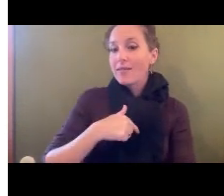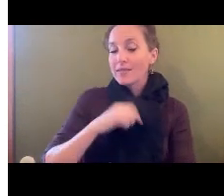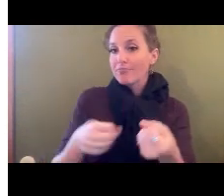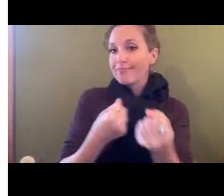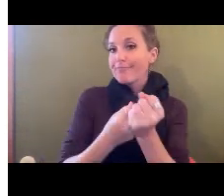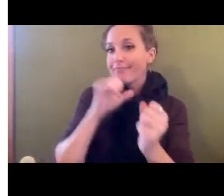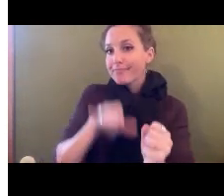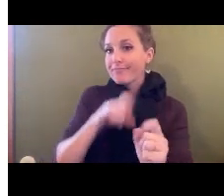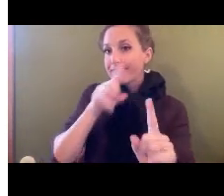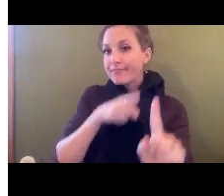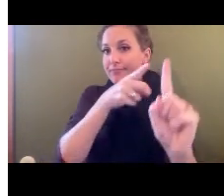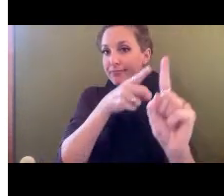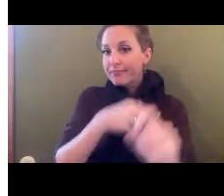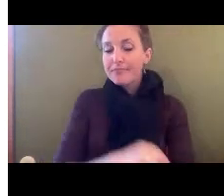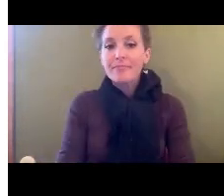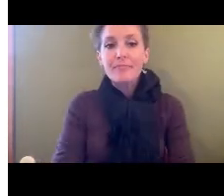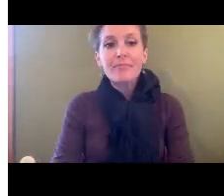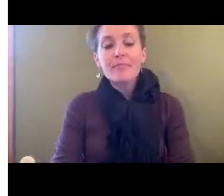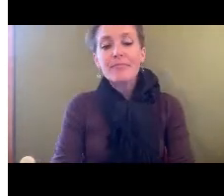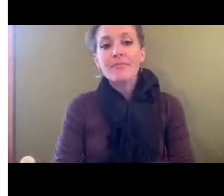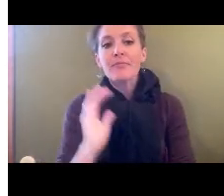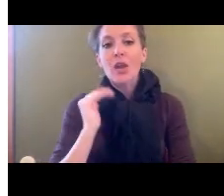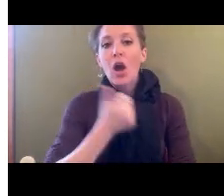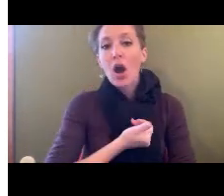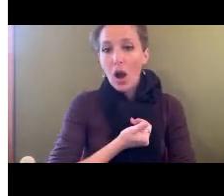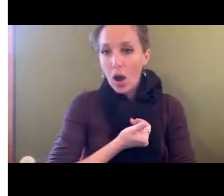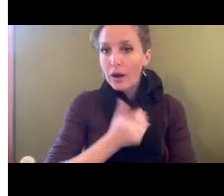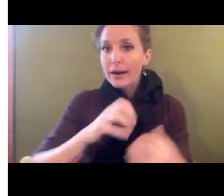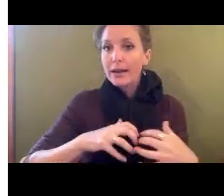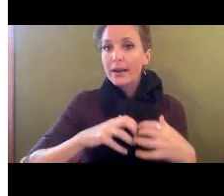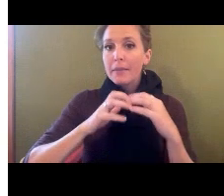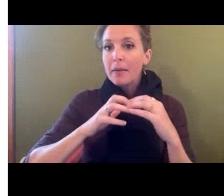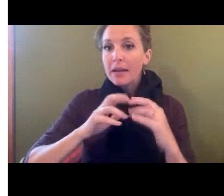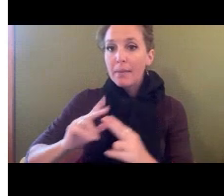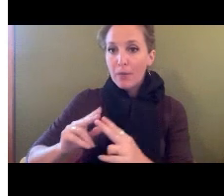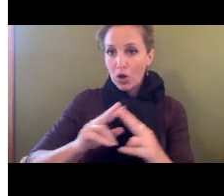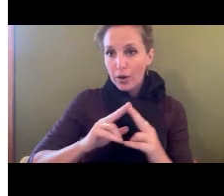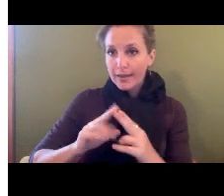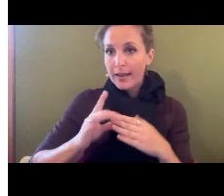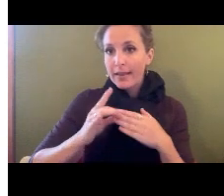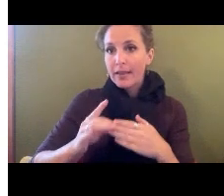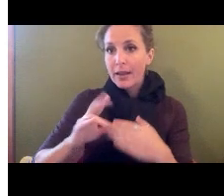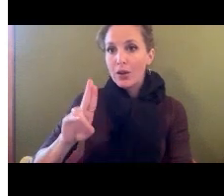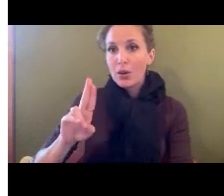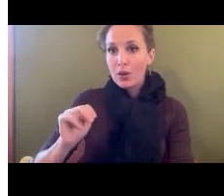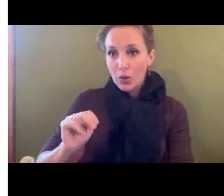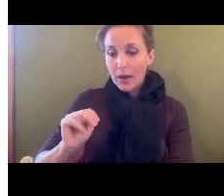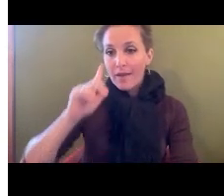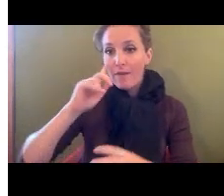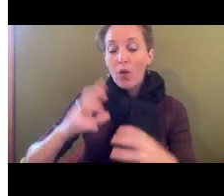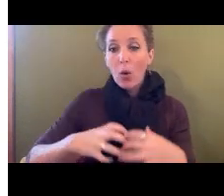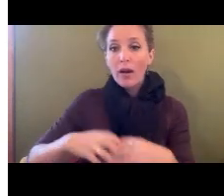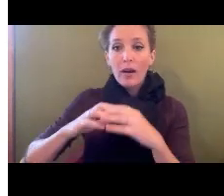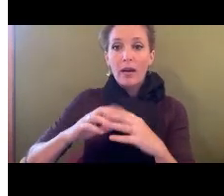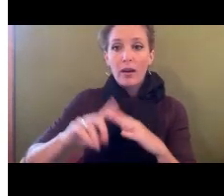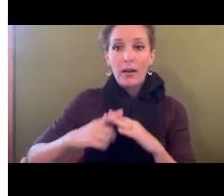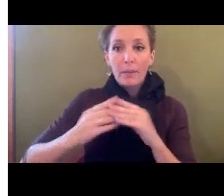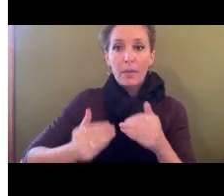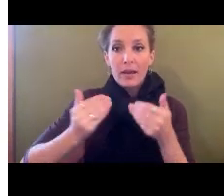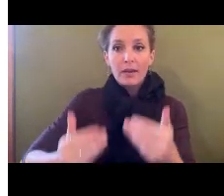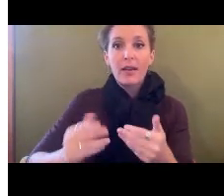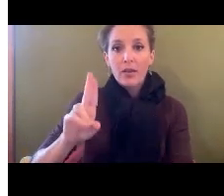Okay. And our primary implementing partner and the lead UN technical agency for implementing the UN year is